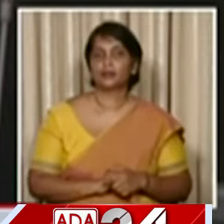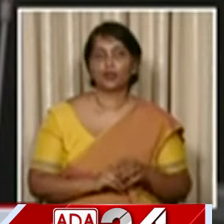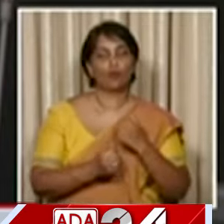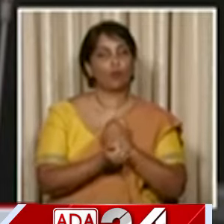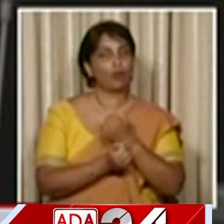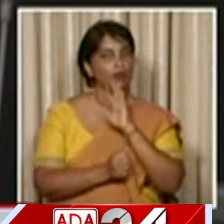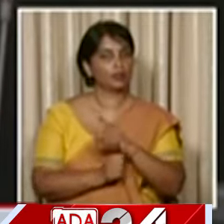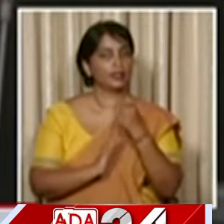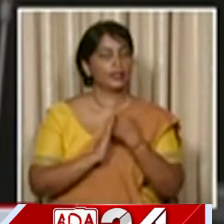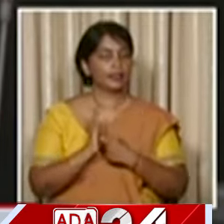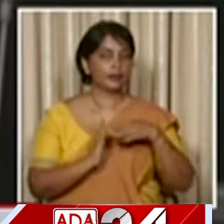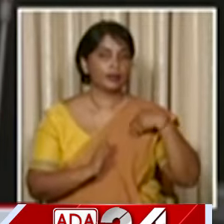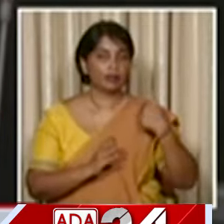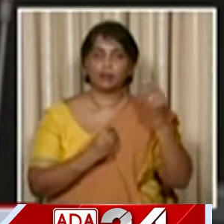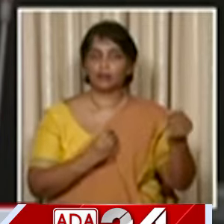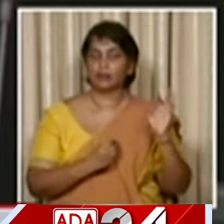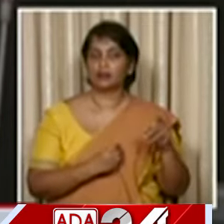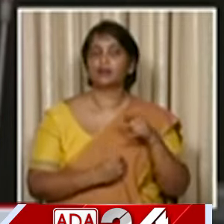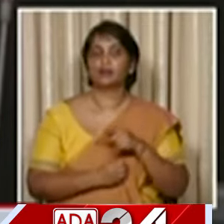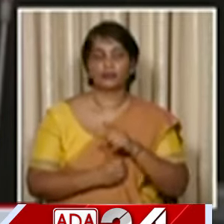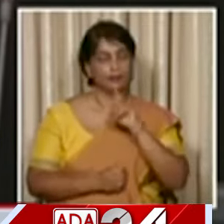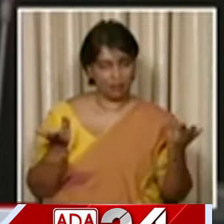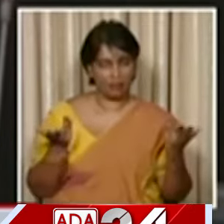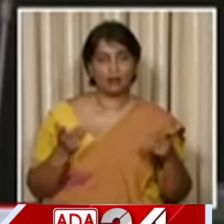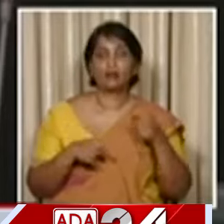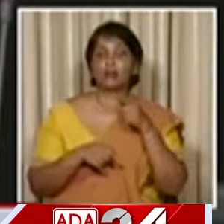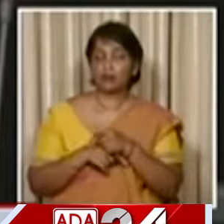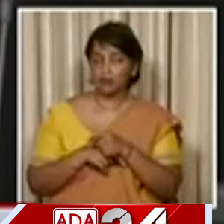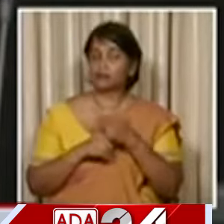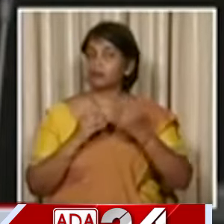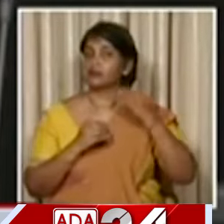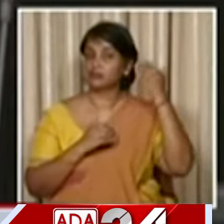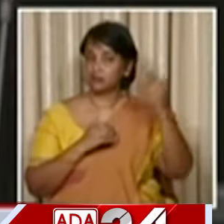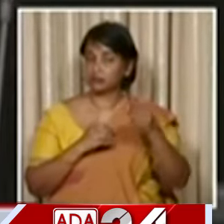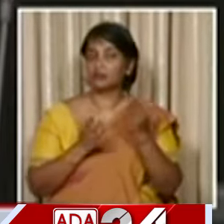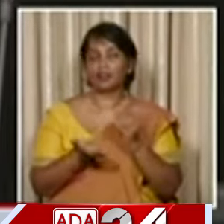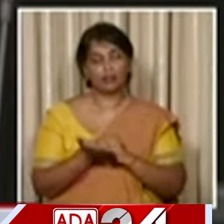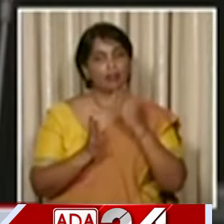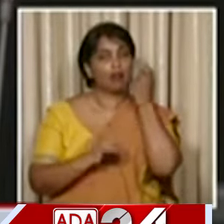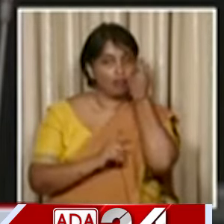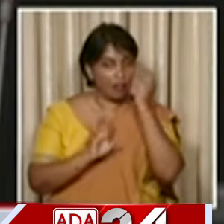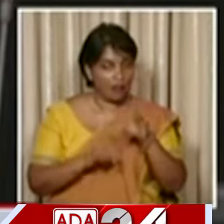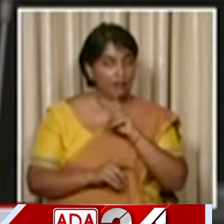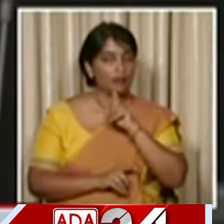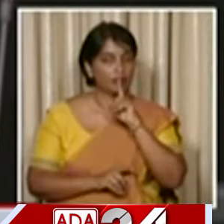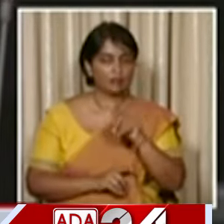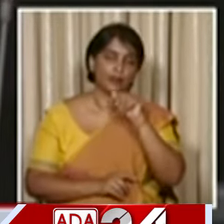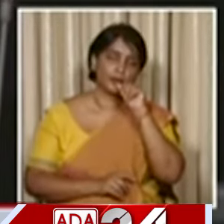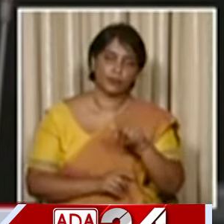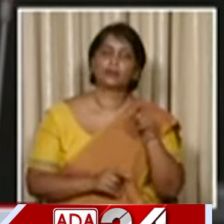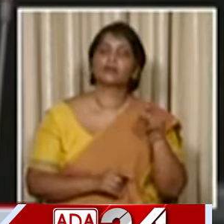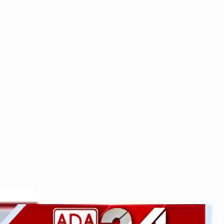once the investigations are over. If there is more information available, it needs to be investigated. No one can say there is no way of conducting